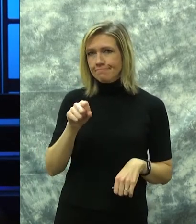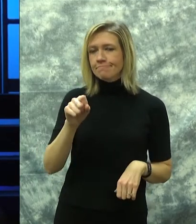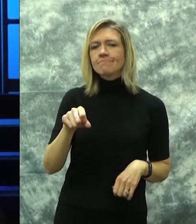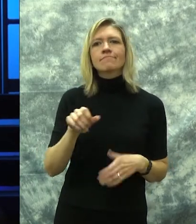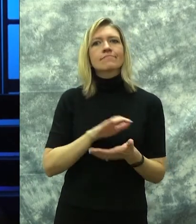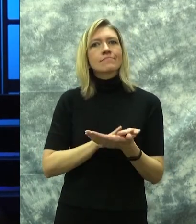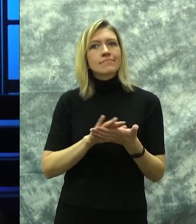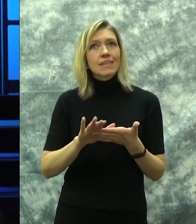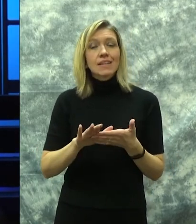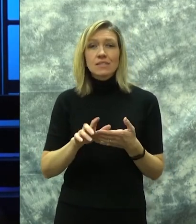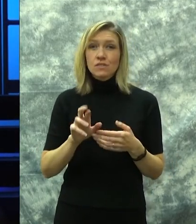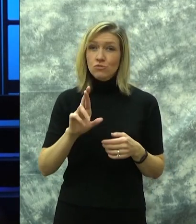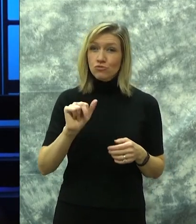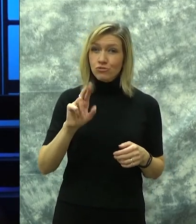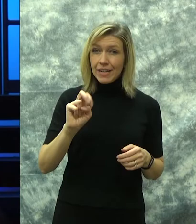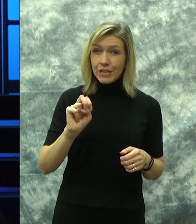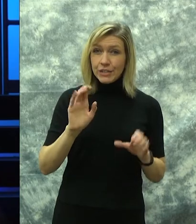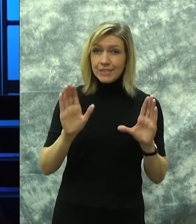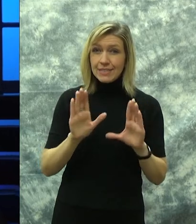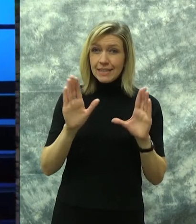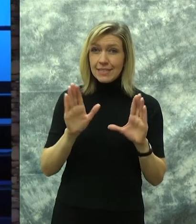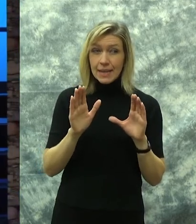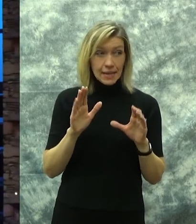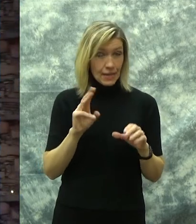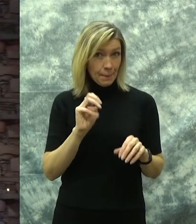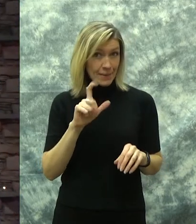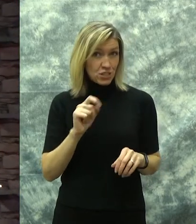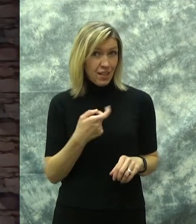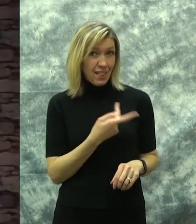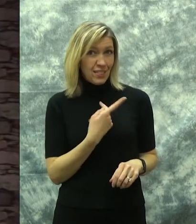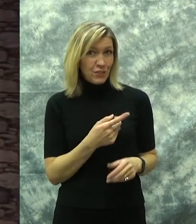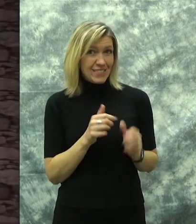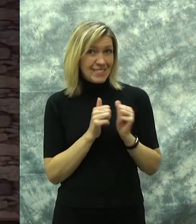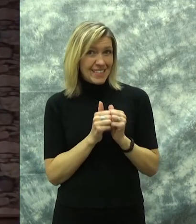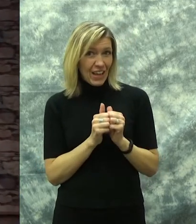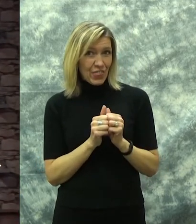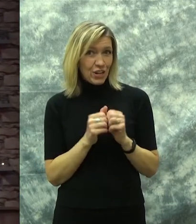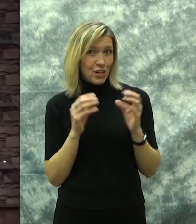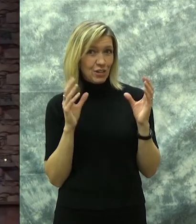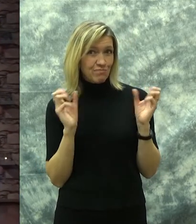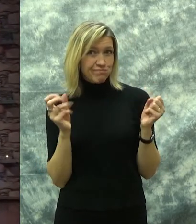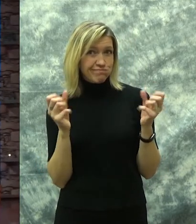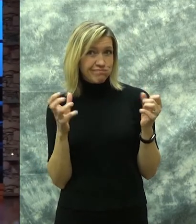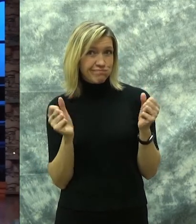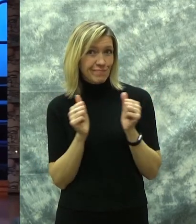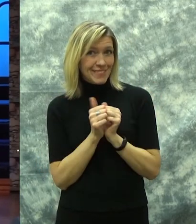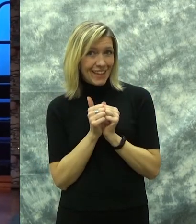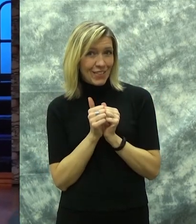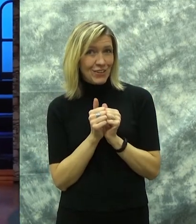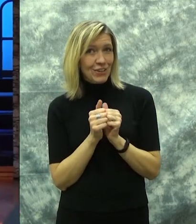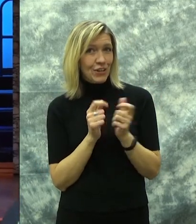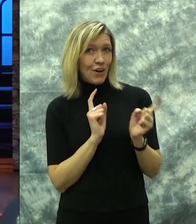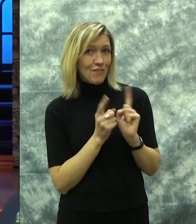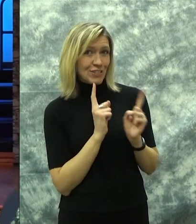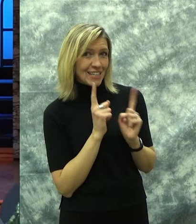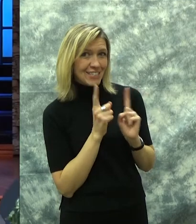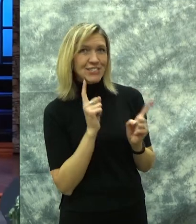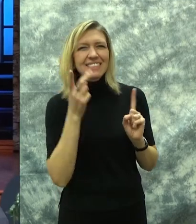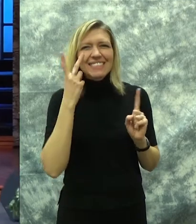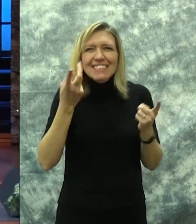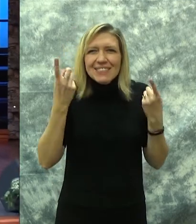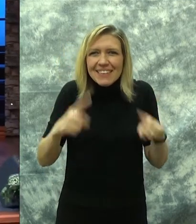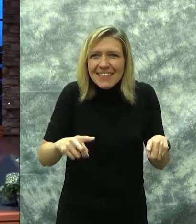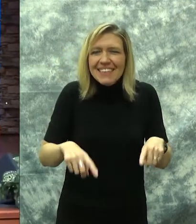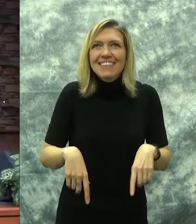rare Sundays, Michelle, where we get to share the stage. We do. And be in conversation and see how it goes from there. So great to